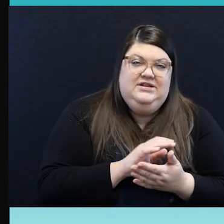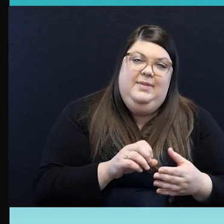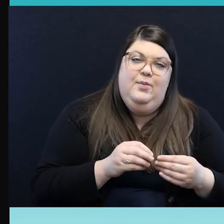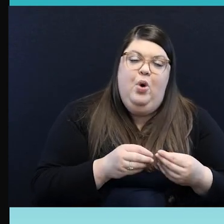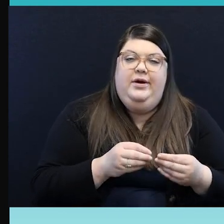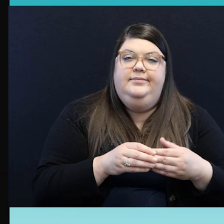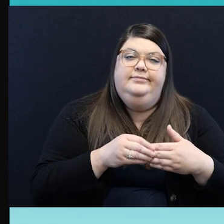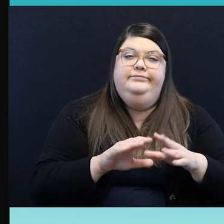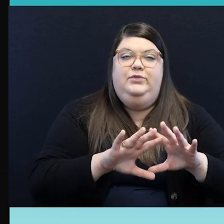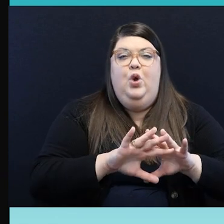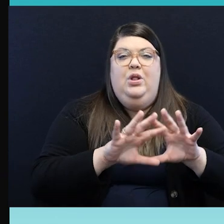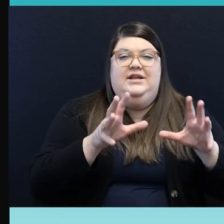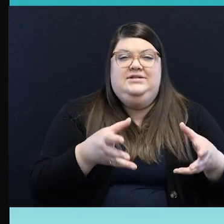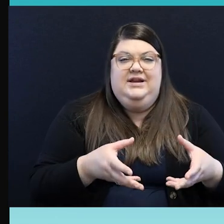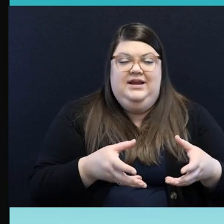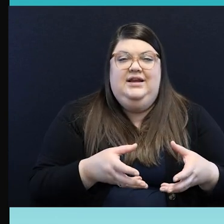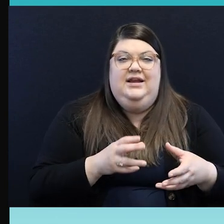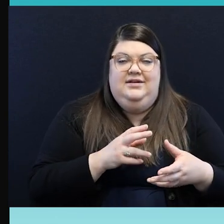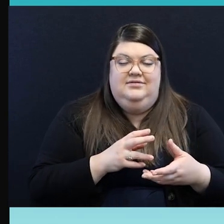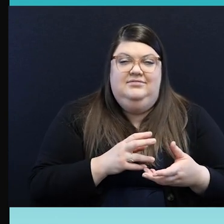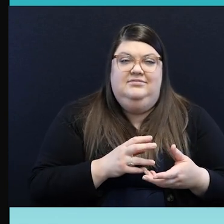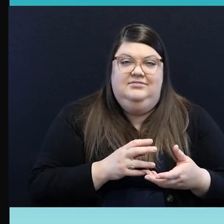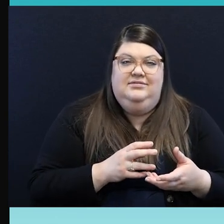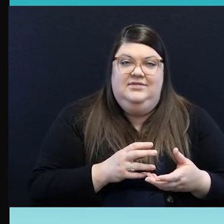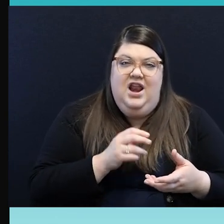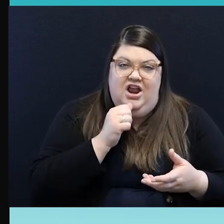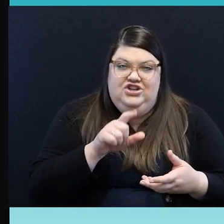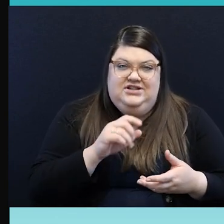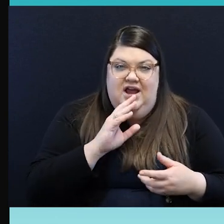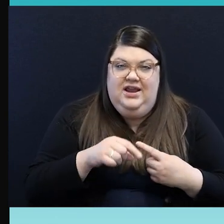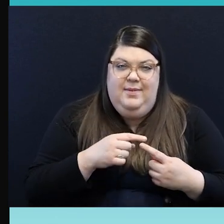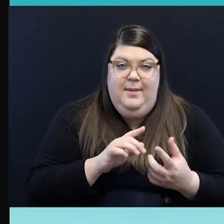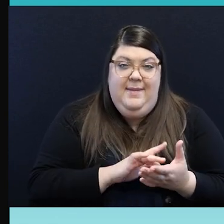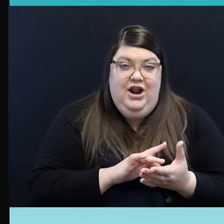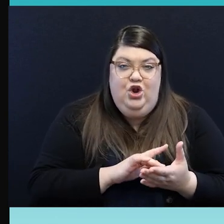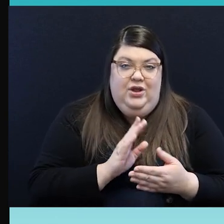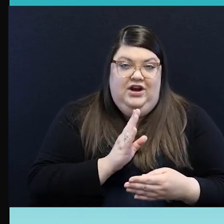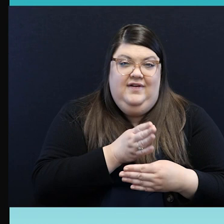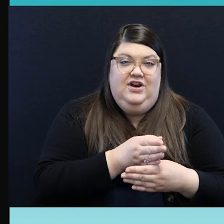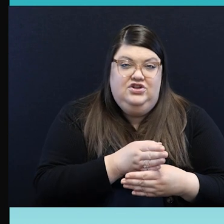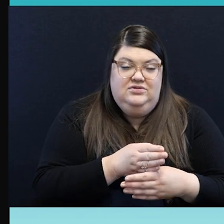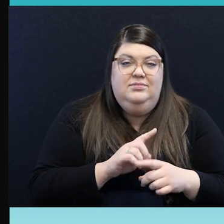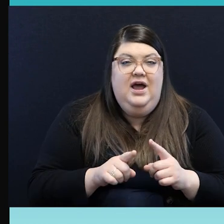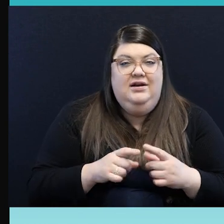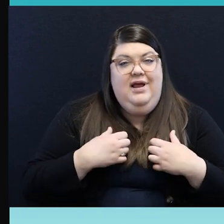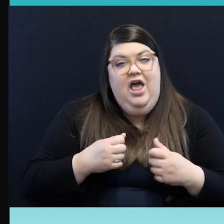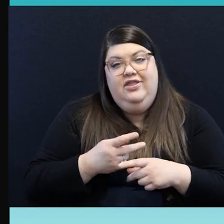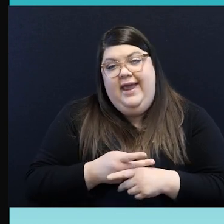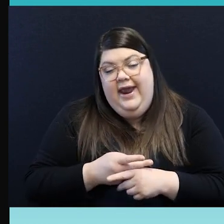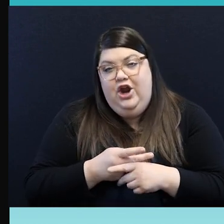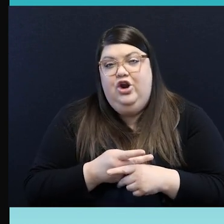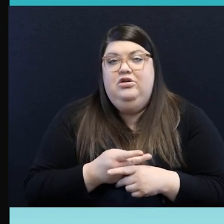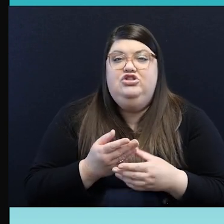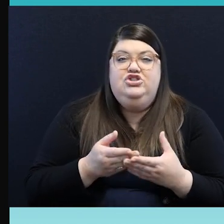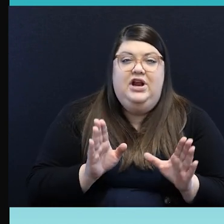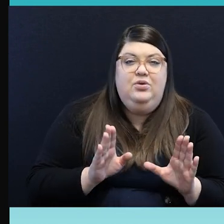be more holistic in nature in terms of not just talking about medical interventions, but really around healthcare and where